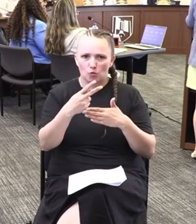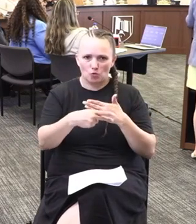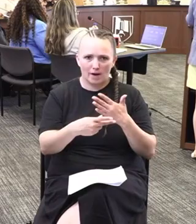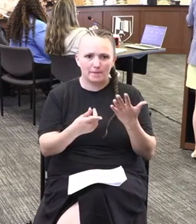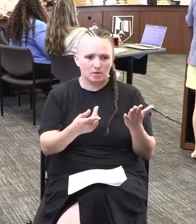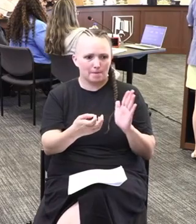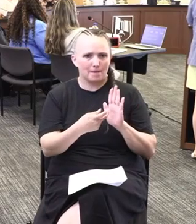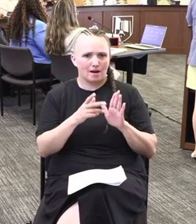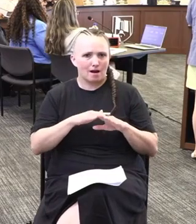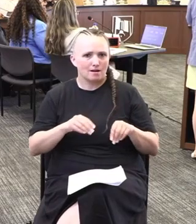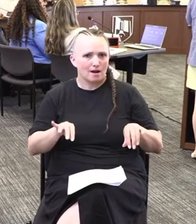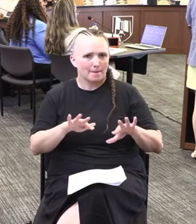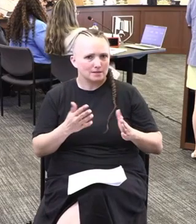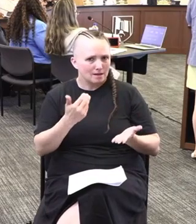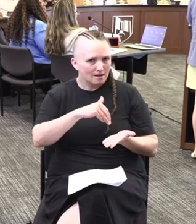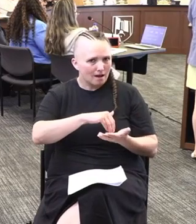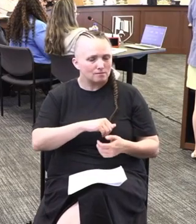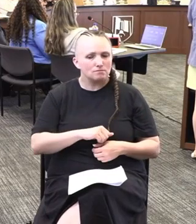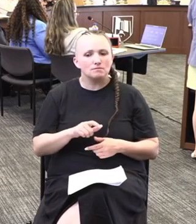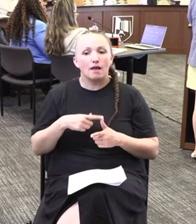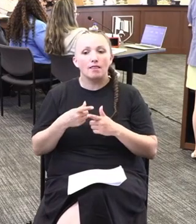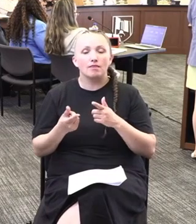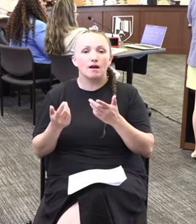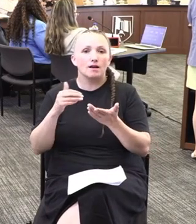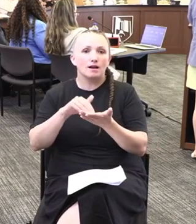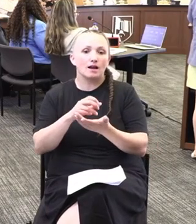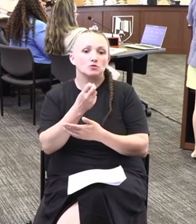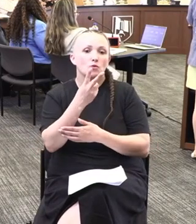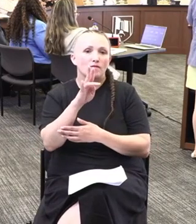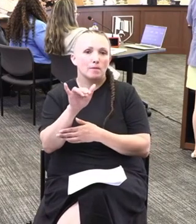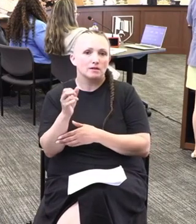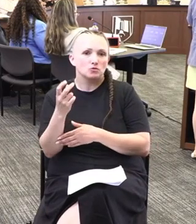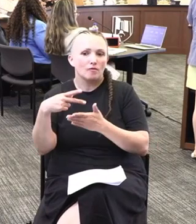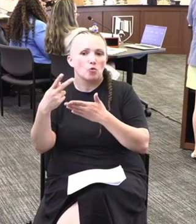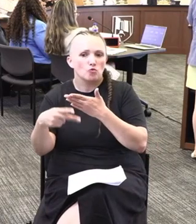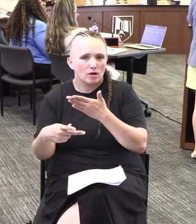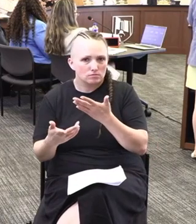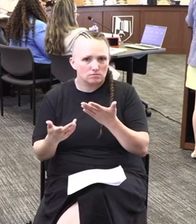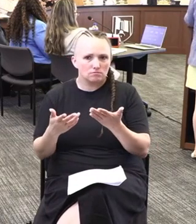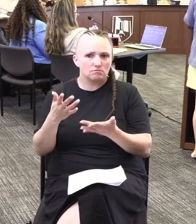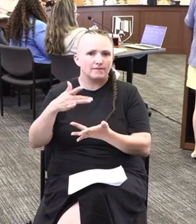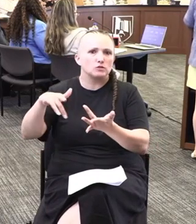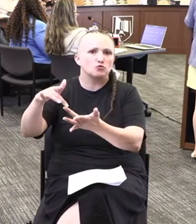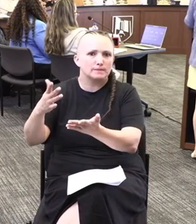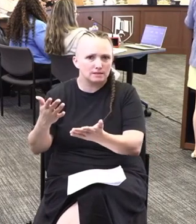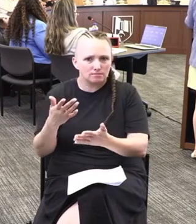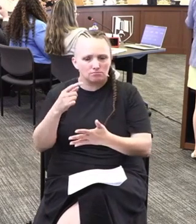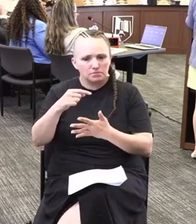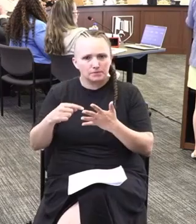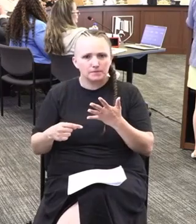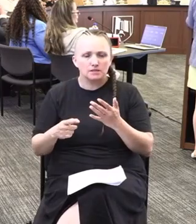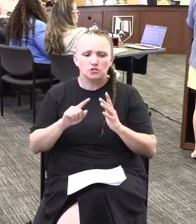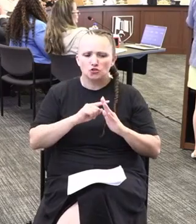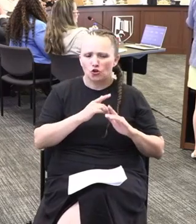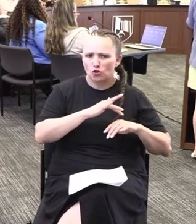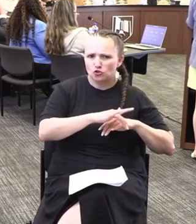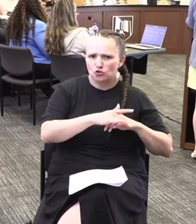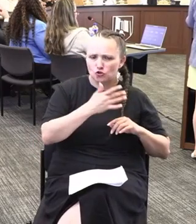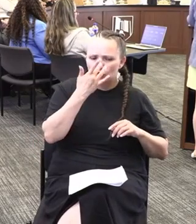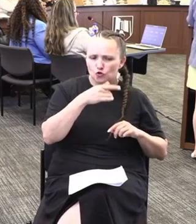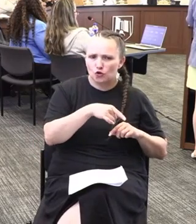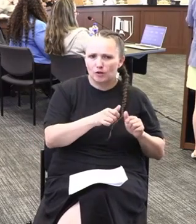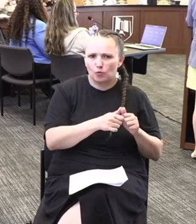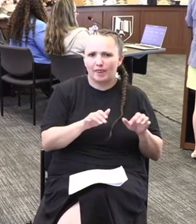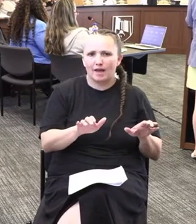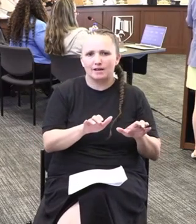campus. Then they're talking to us with the 12 by 12 program, field trips, etc. It starts very early on with those